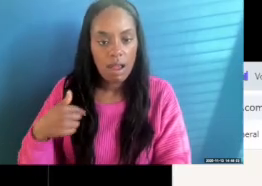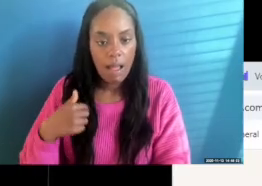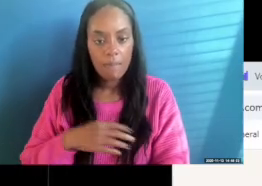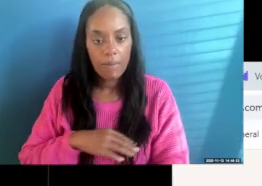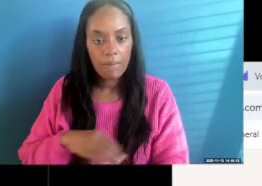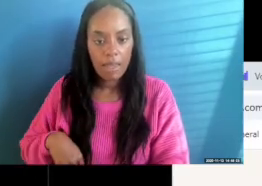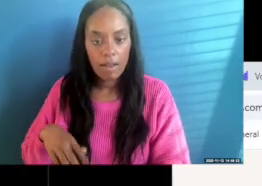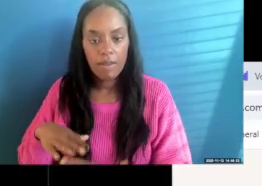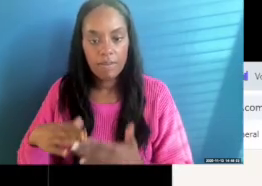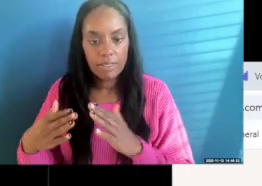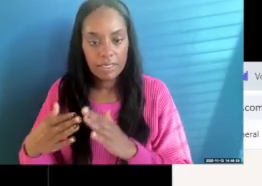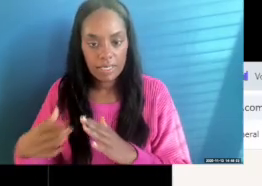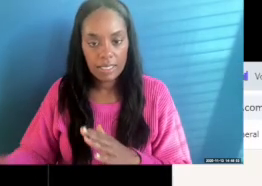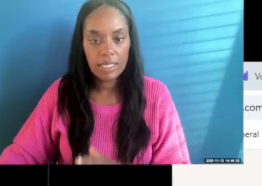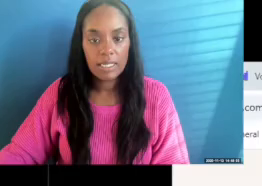Turn this on.